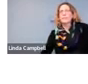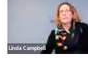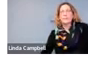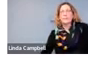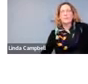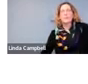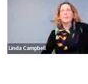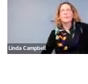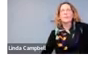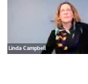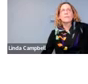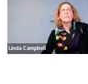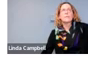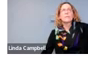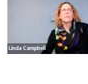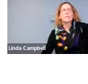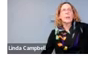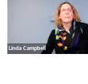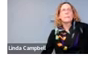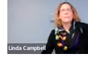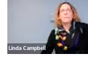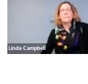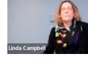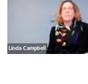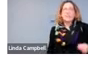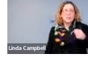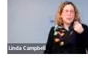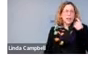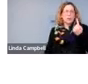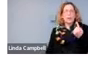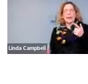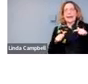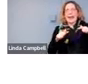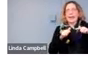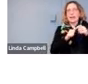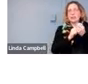So that's for Quebec, and this is for Nova Scotia.